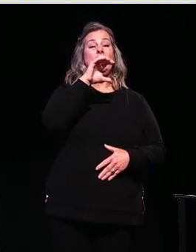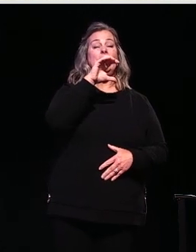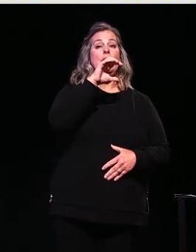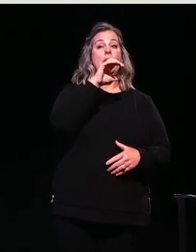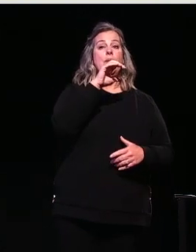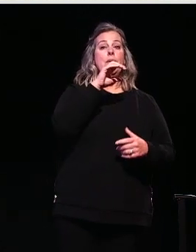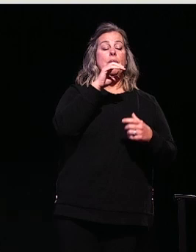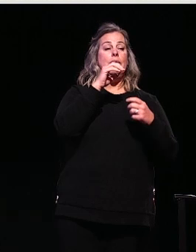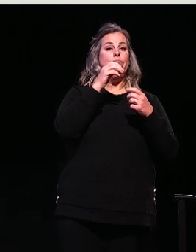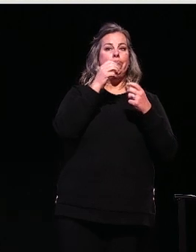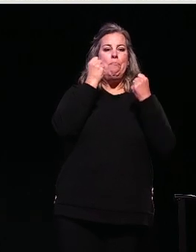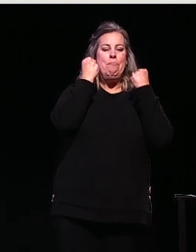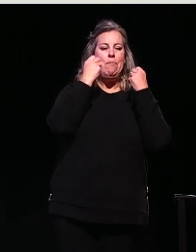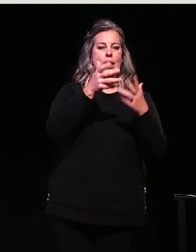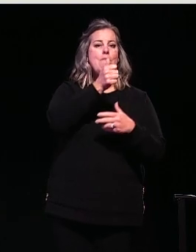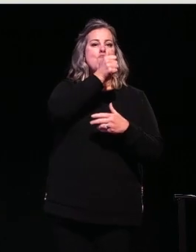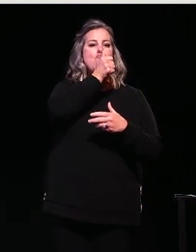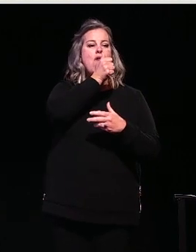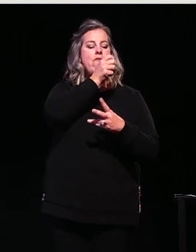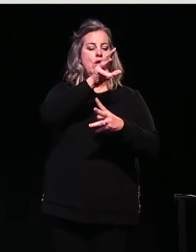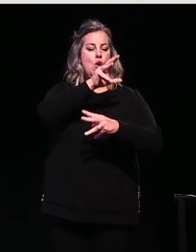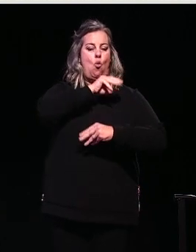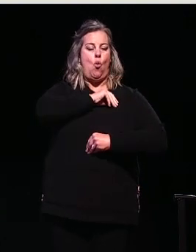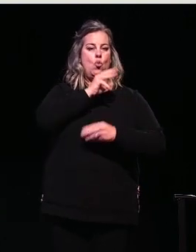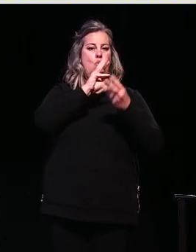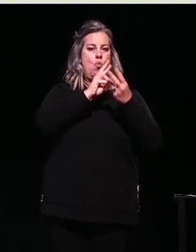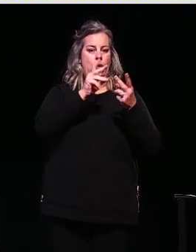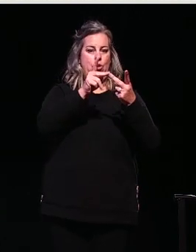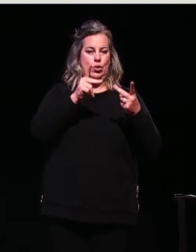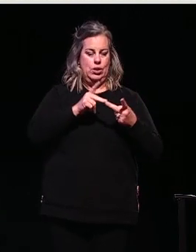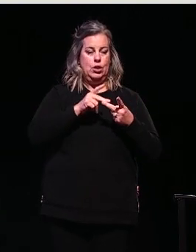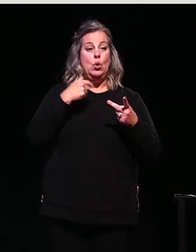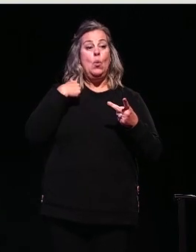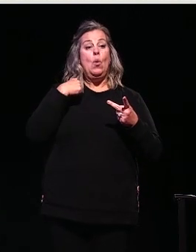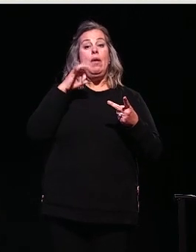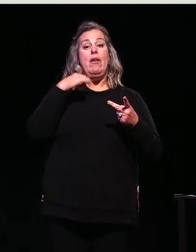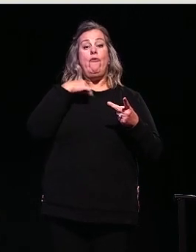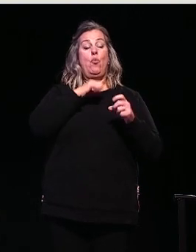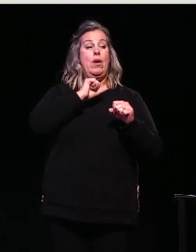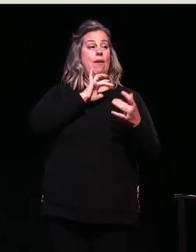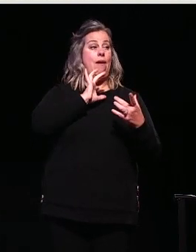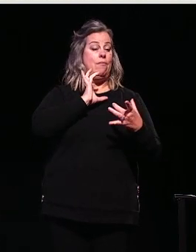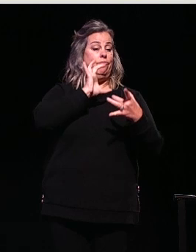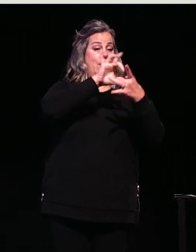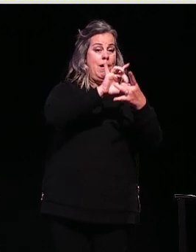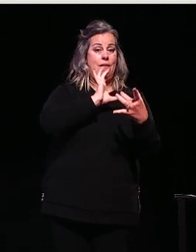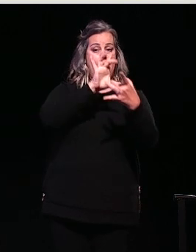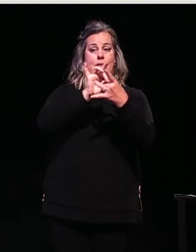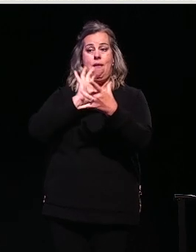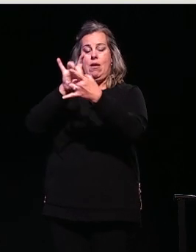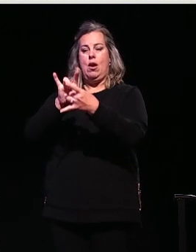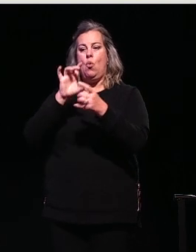weather stations in New York that aren't part of this system. Tapping into these allows Benchmark Labs to provide truly hyperlocal forecasting. We have an